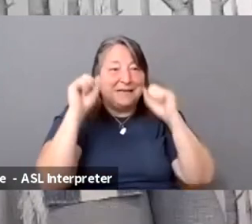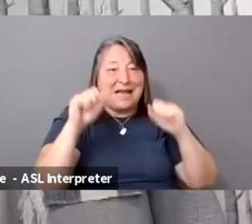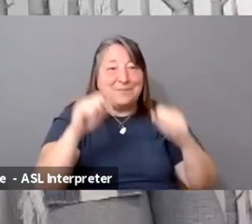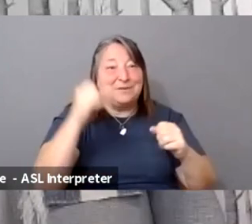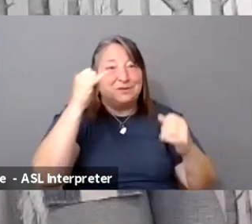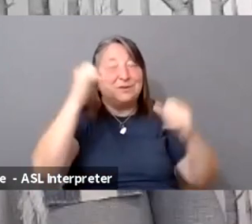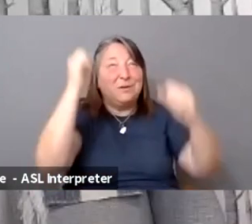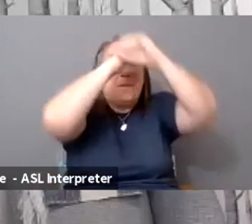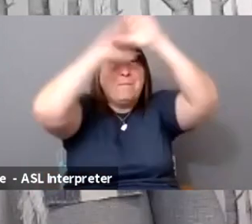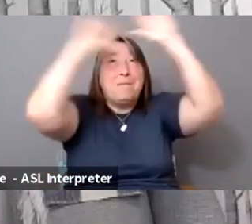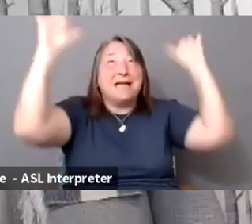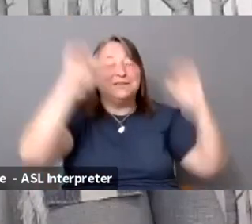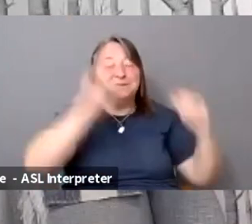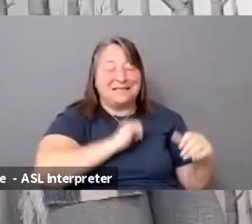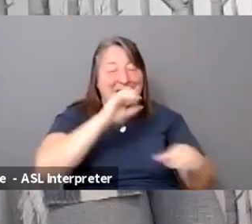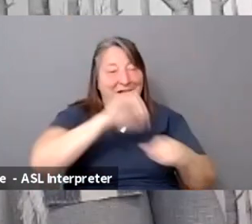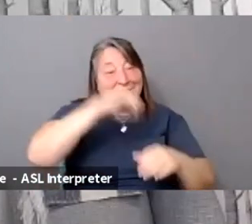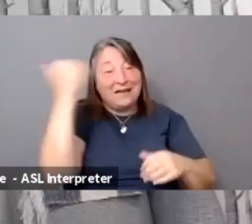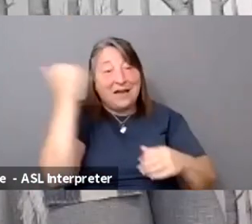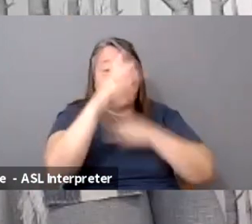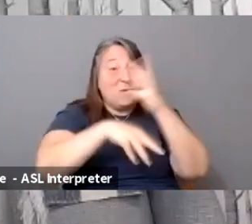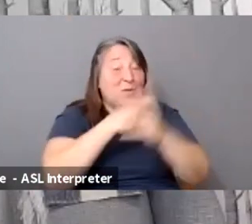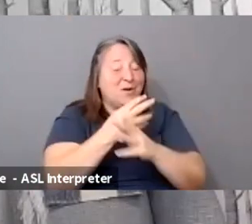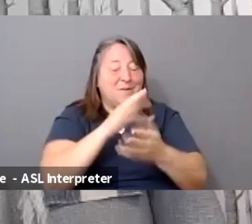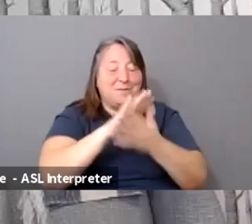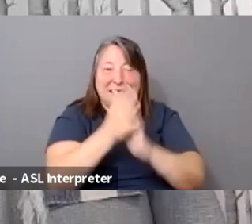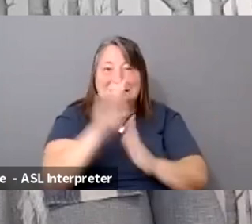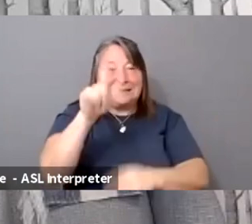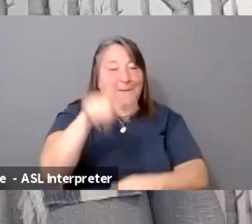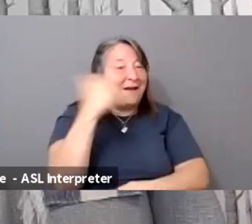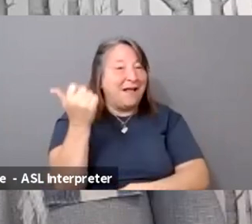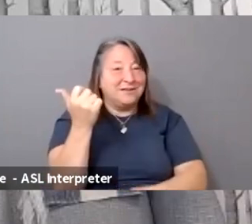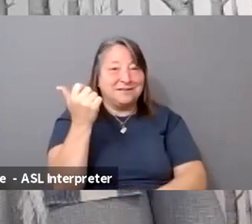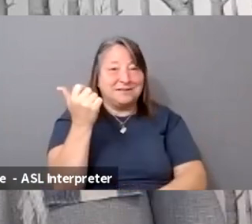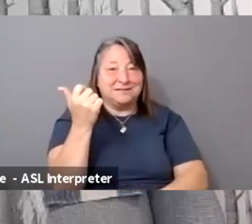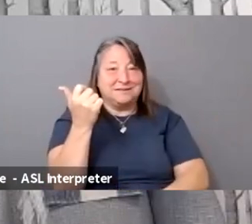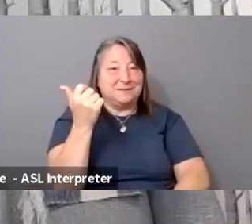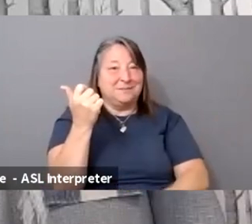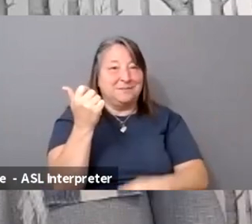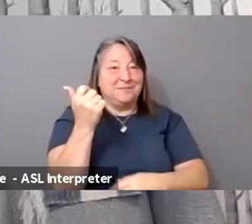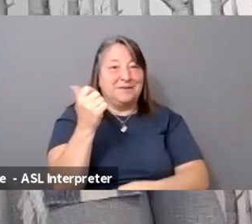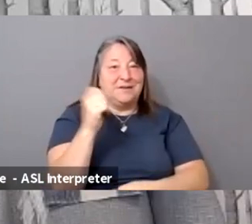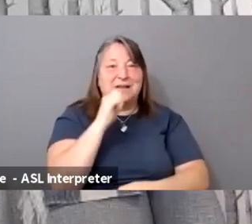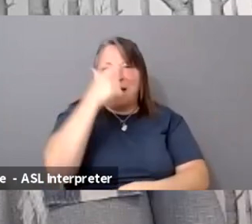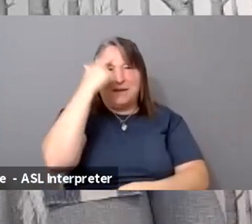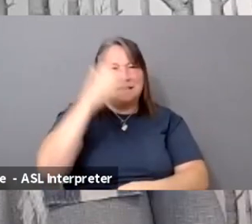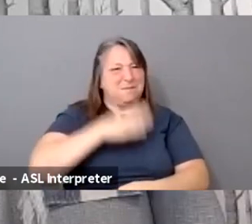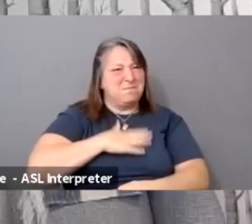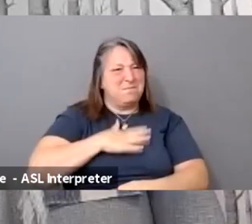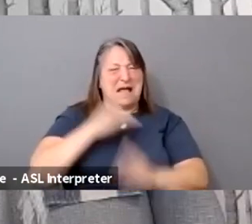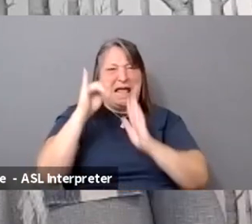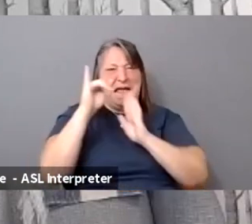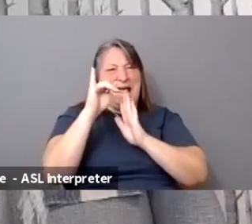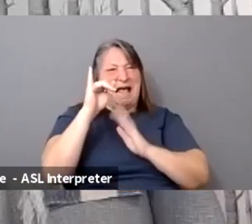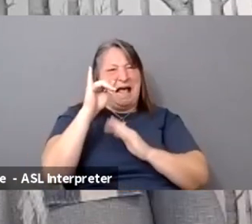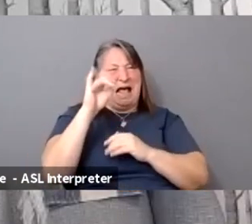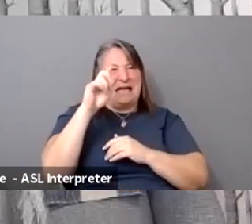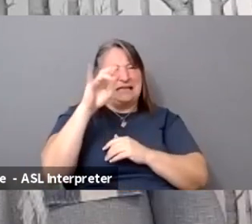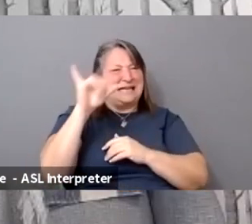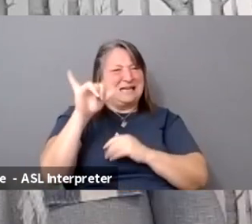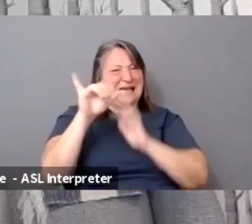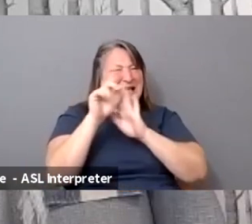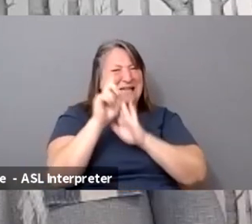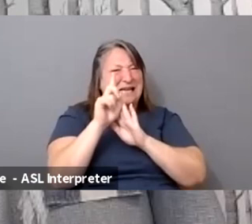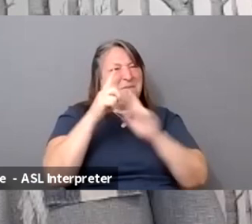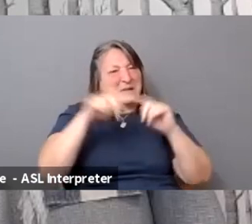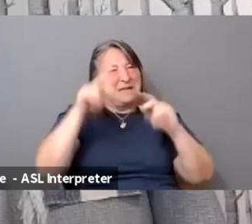world and being somebody else, for not necessarily because of my own identity, just because it's fun. And I think everyone